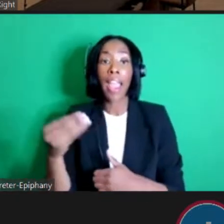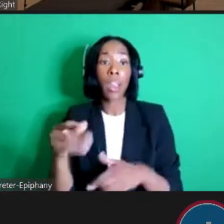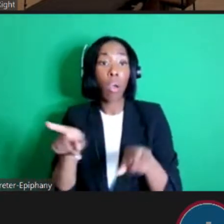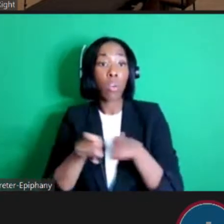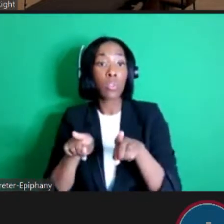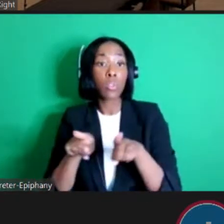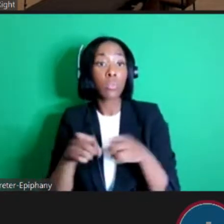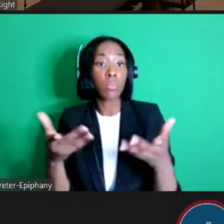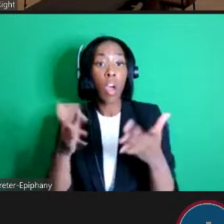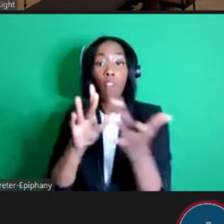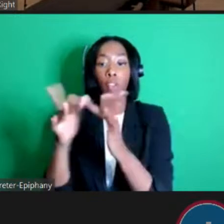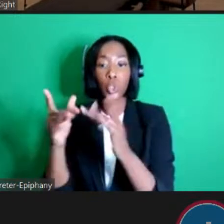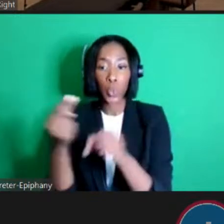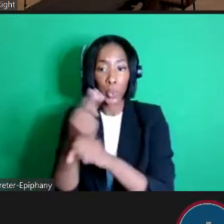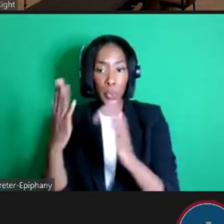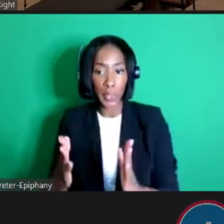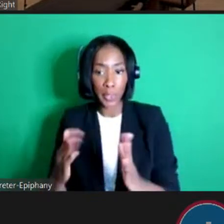user.